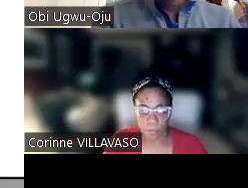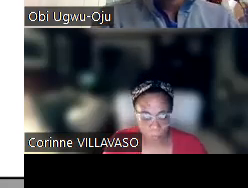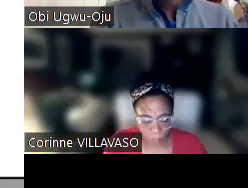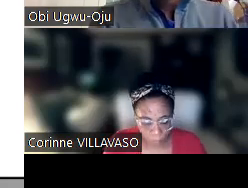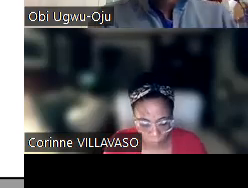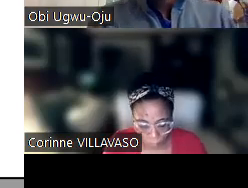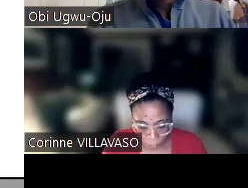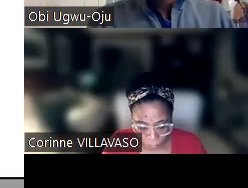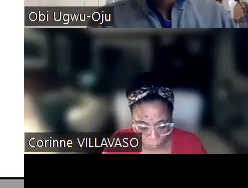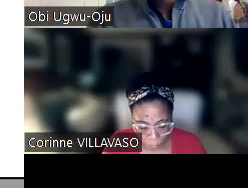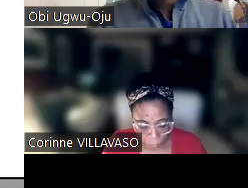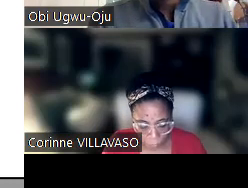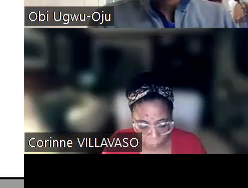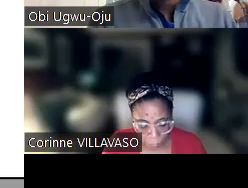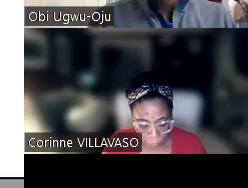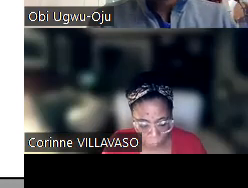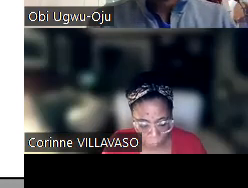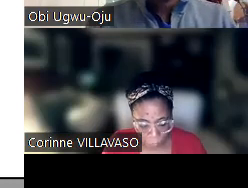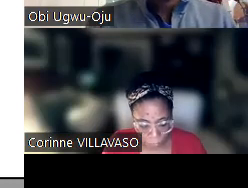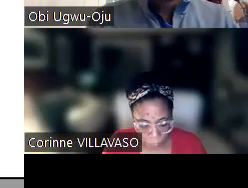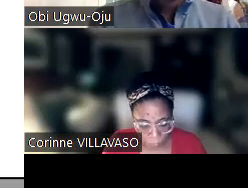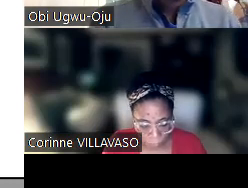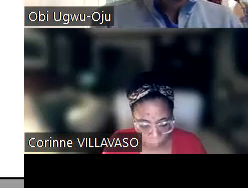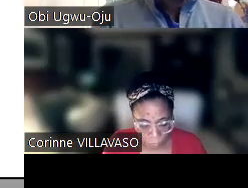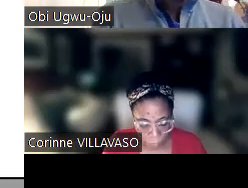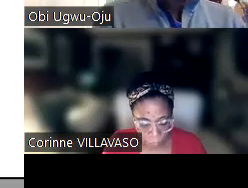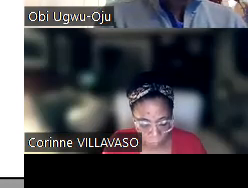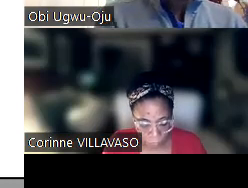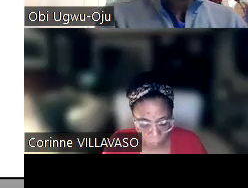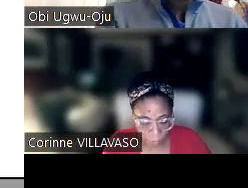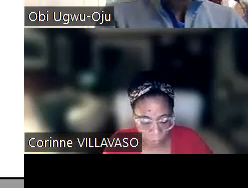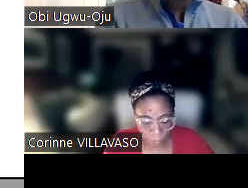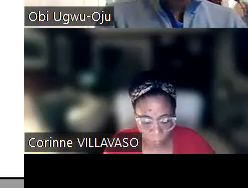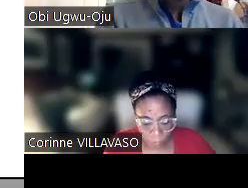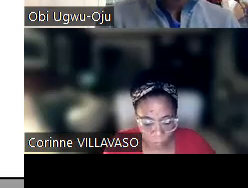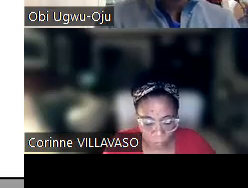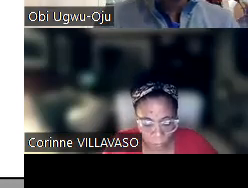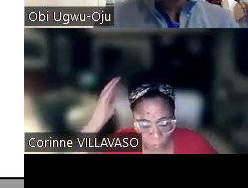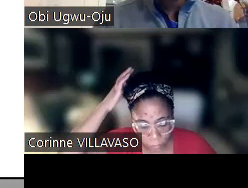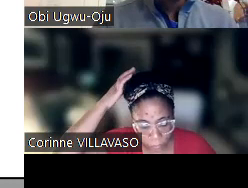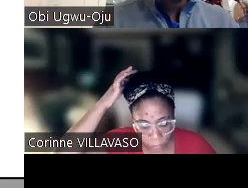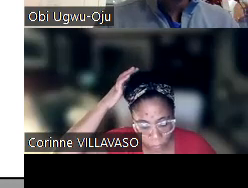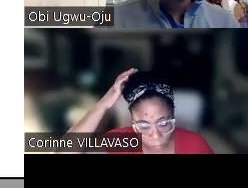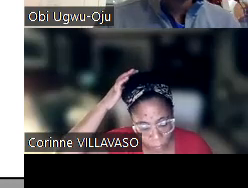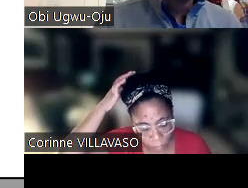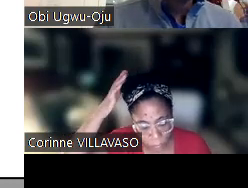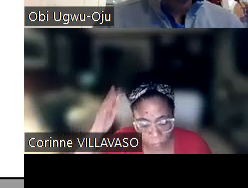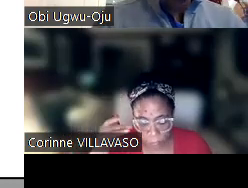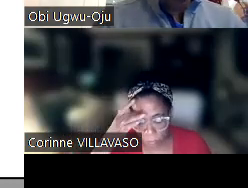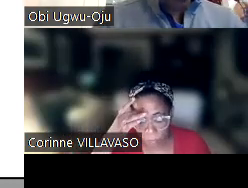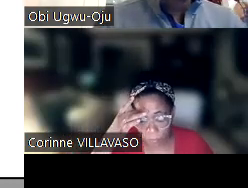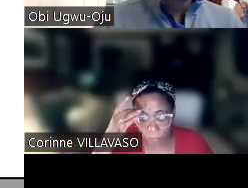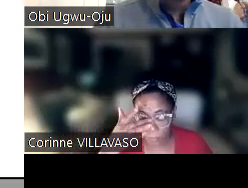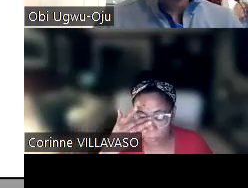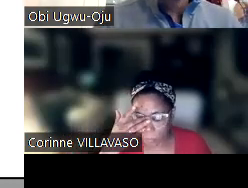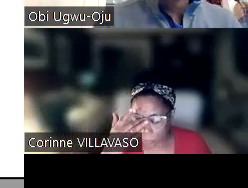it is the next Monday, April 10th at 7 p.m. The next full commission meeting is Thursday, April 13th,